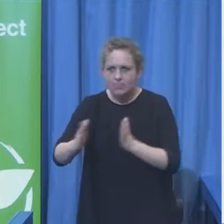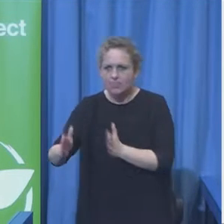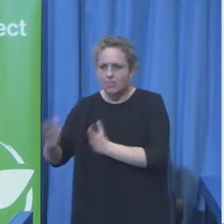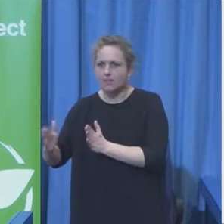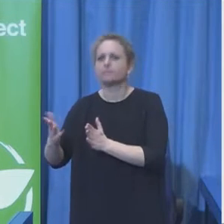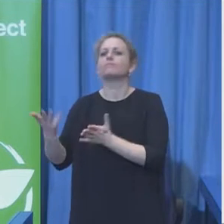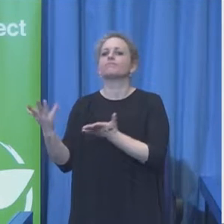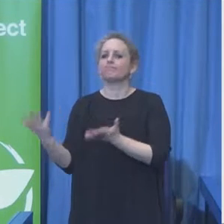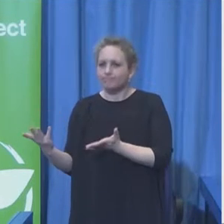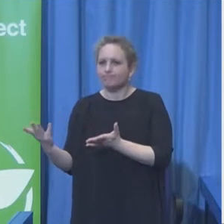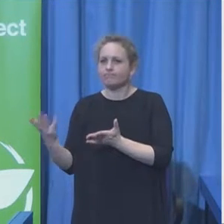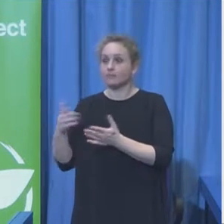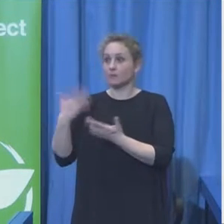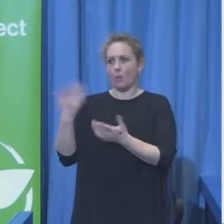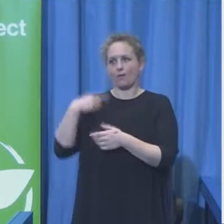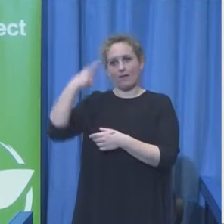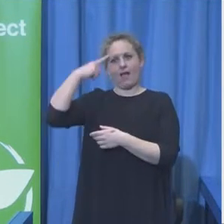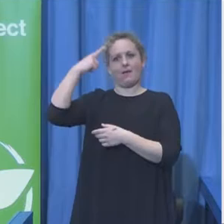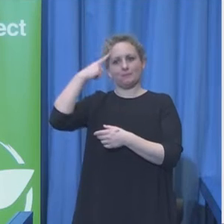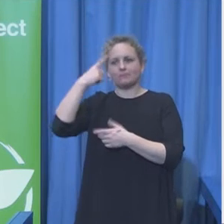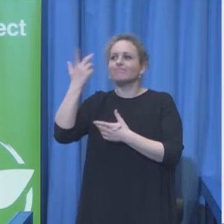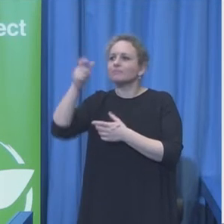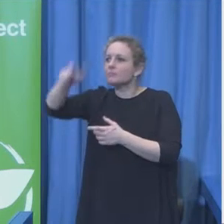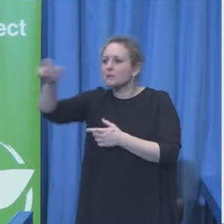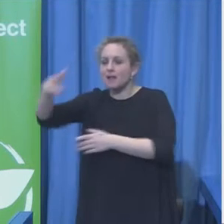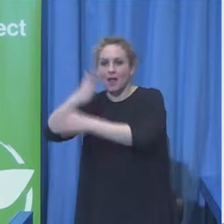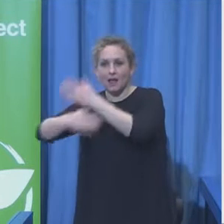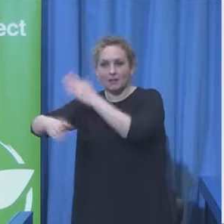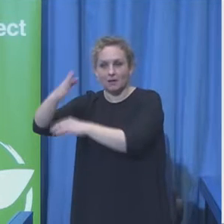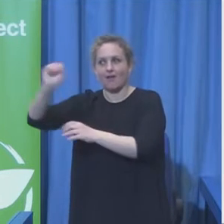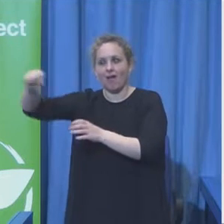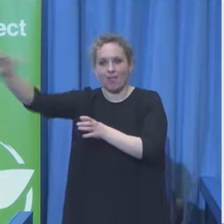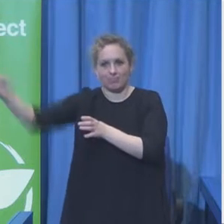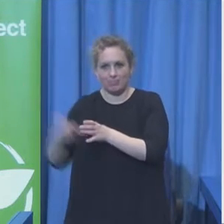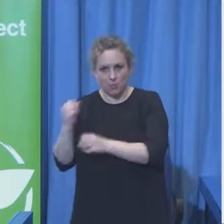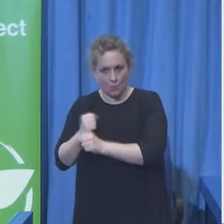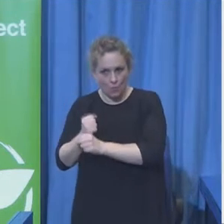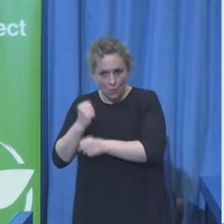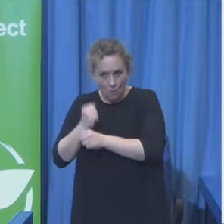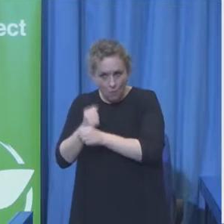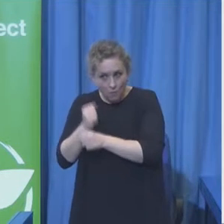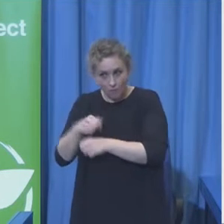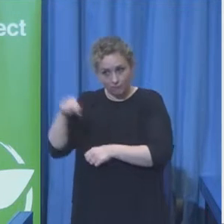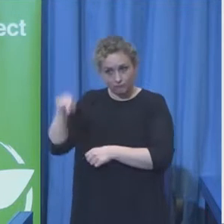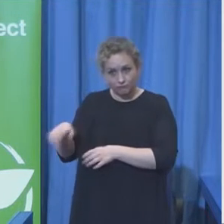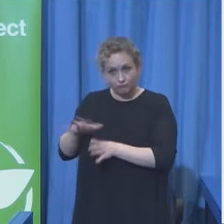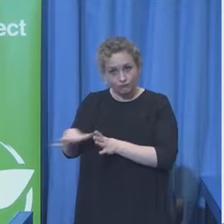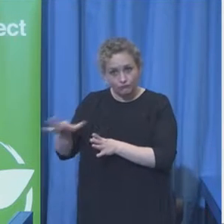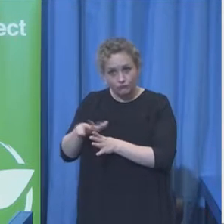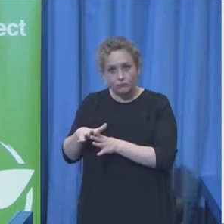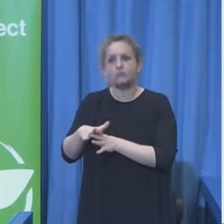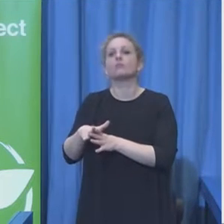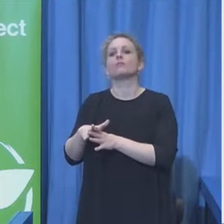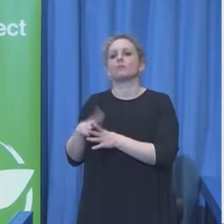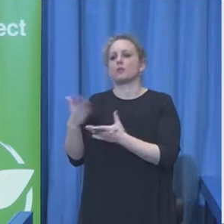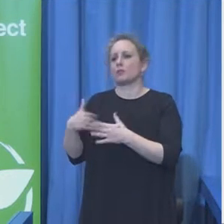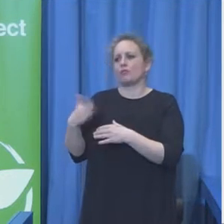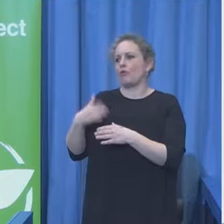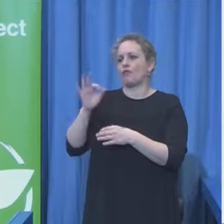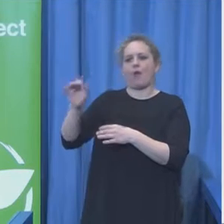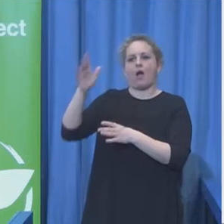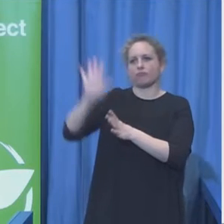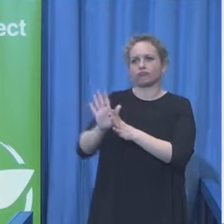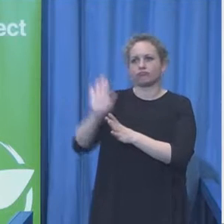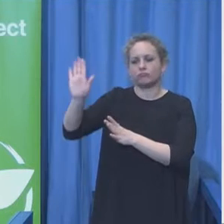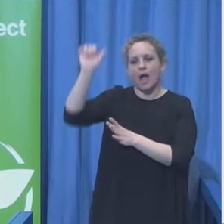in the future, we would like to develop a toolkit on persons with disabilities for Asia and for all the regions of the world.